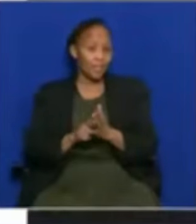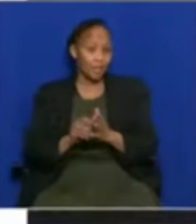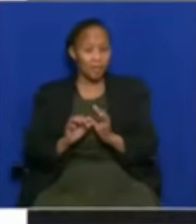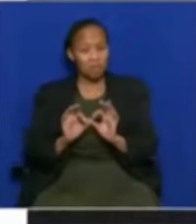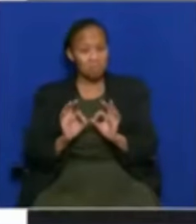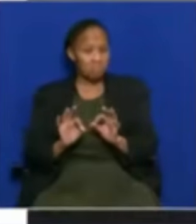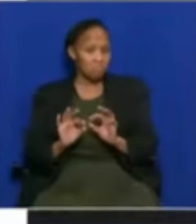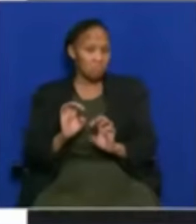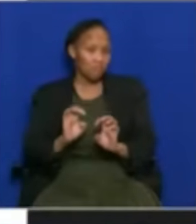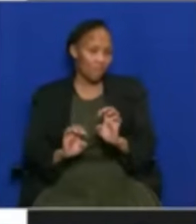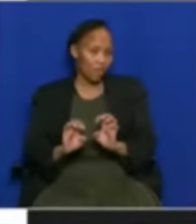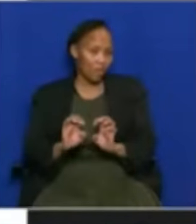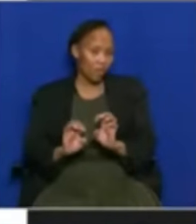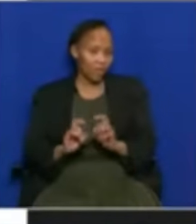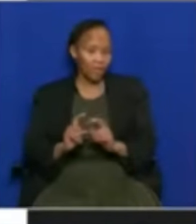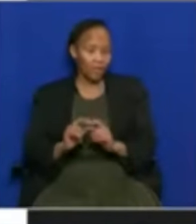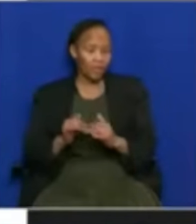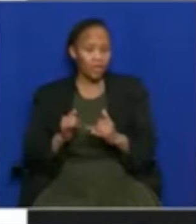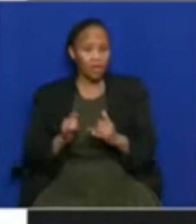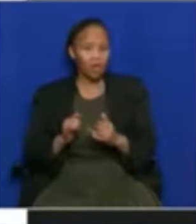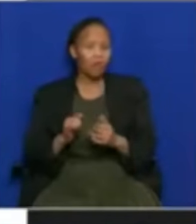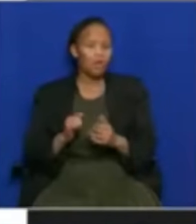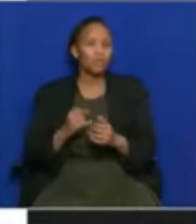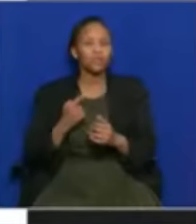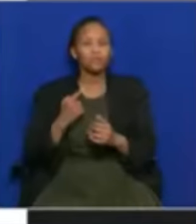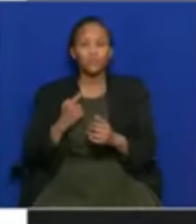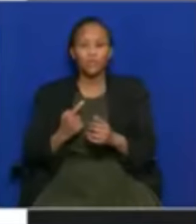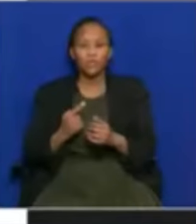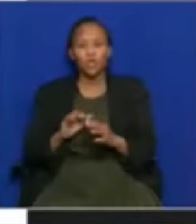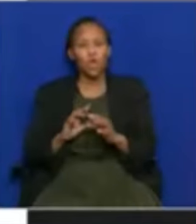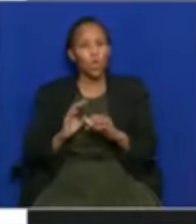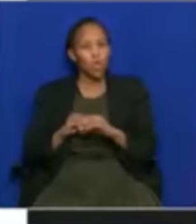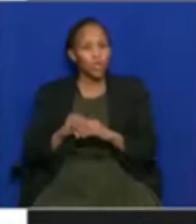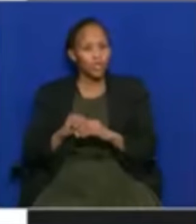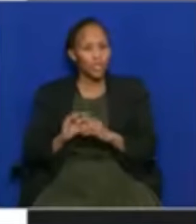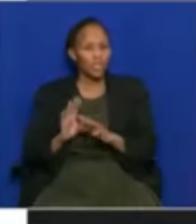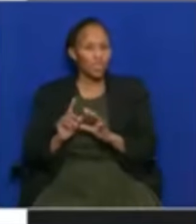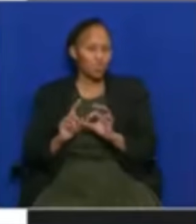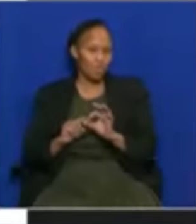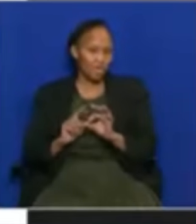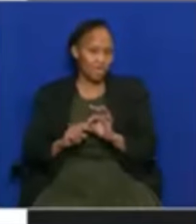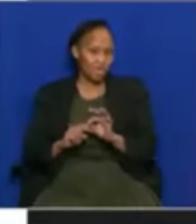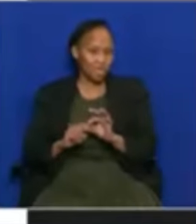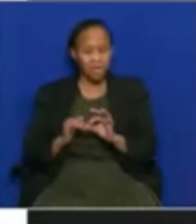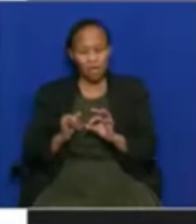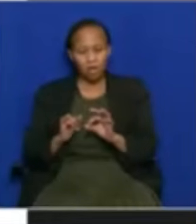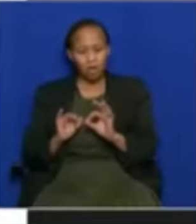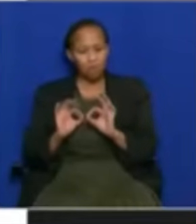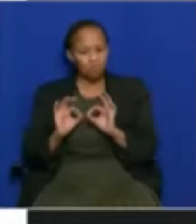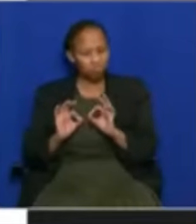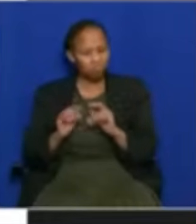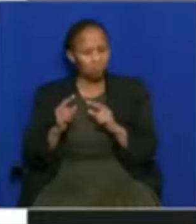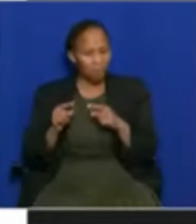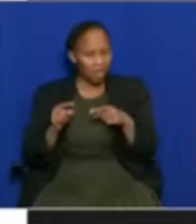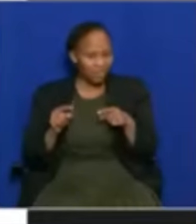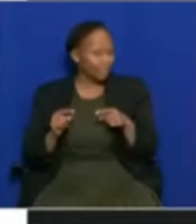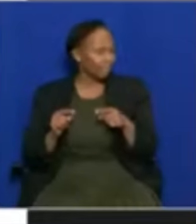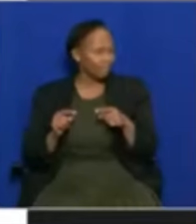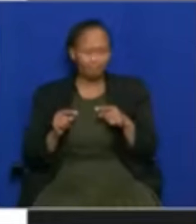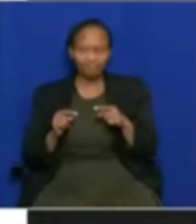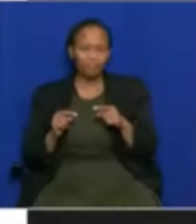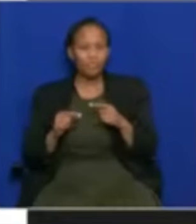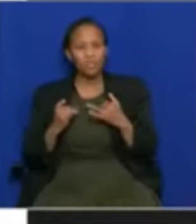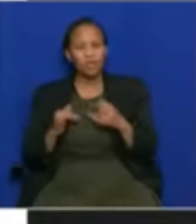to establish content and quality, nor were they properly marked. Now, to the point that Commissioner Kumalo